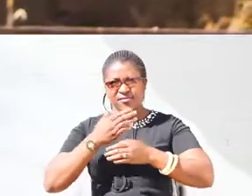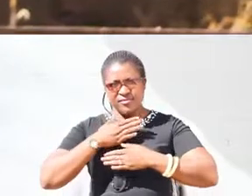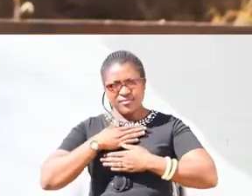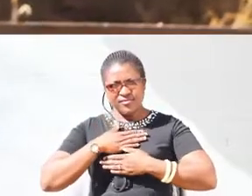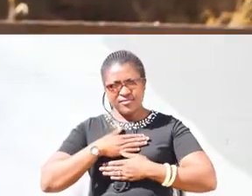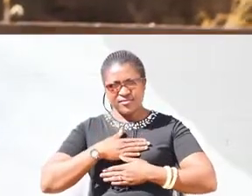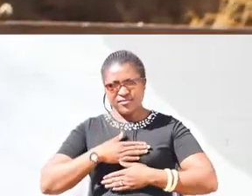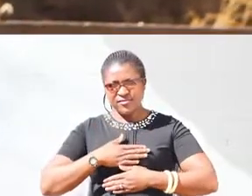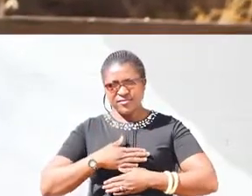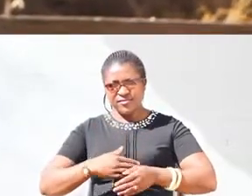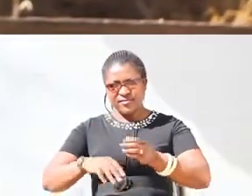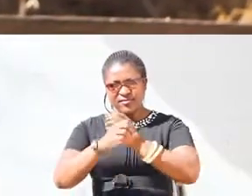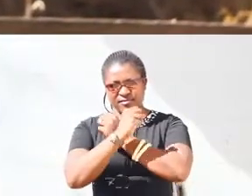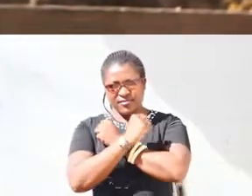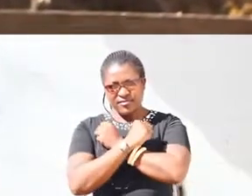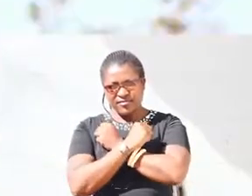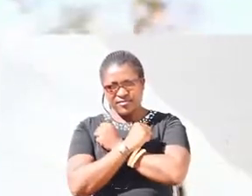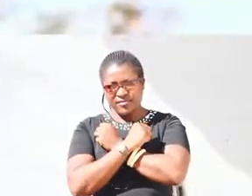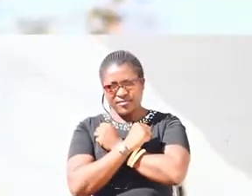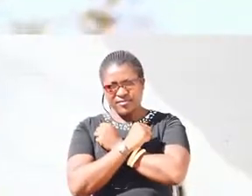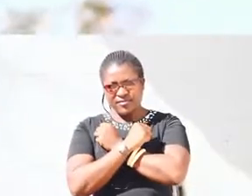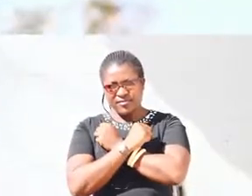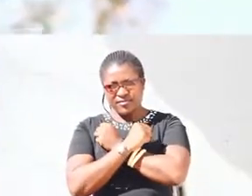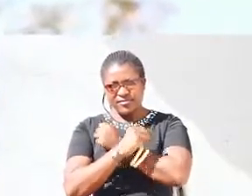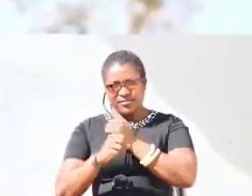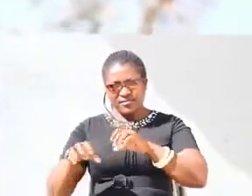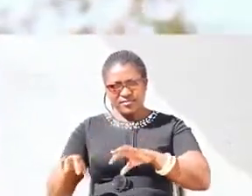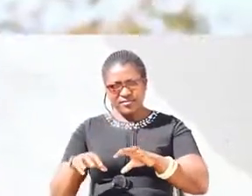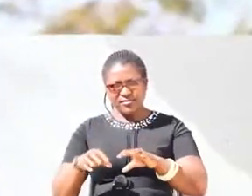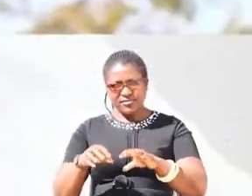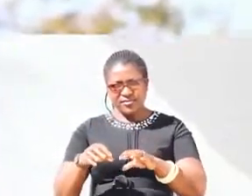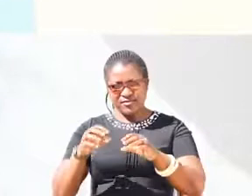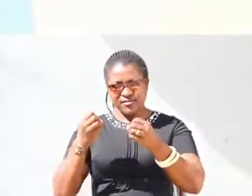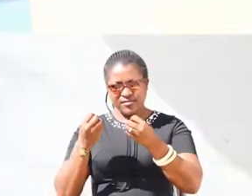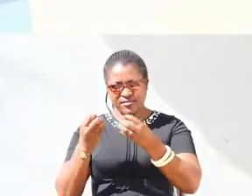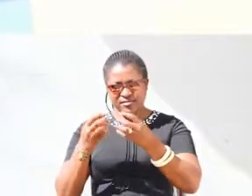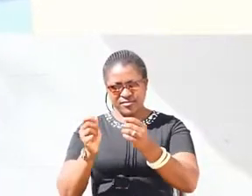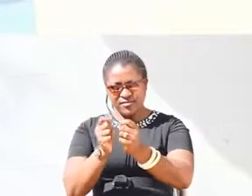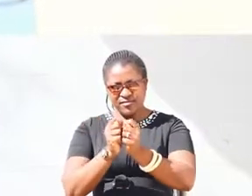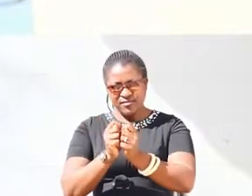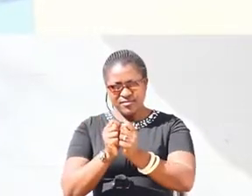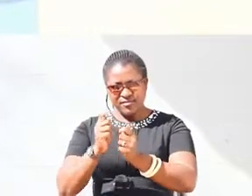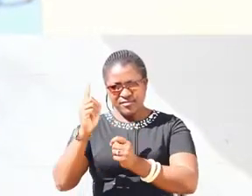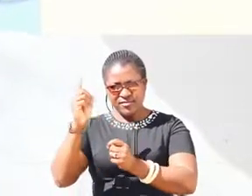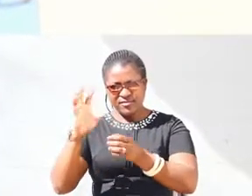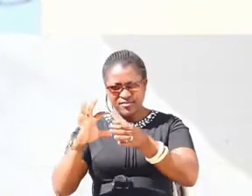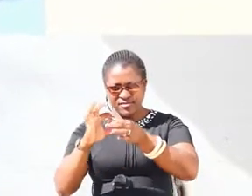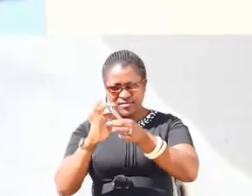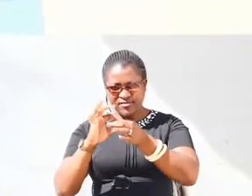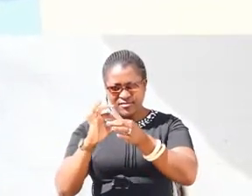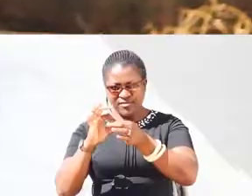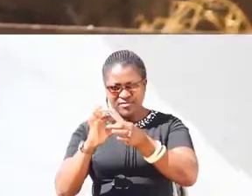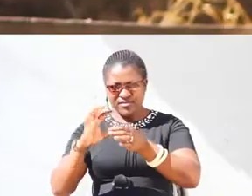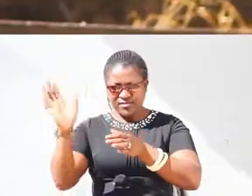mulumunau amulo yandau. We can do so much together as one with the unity. We should